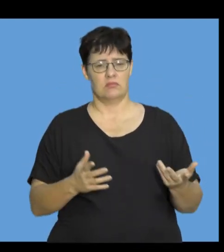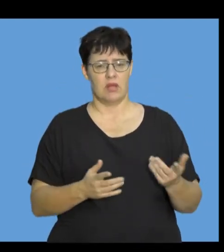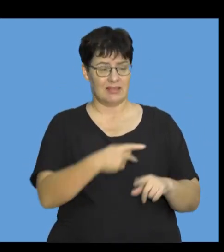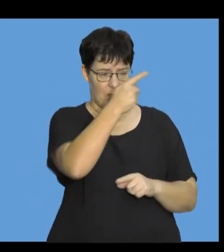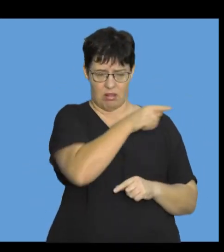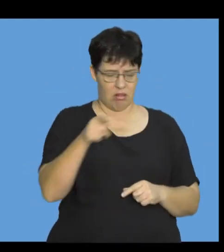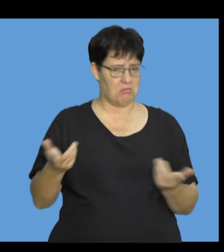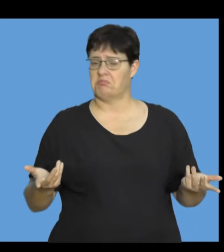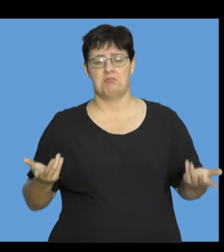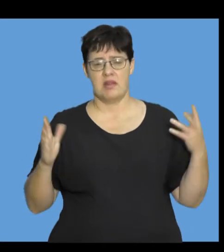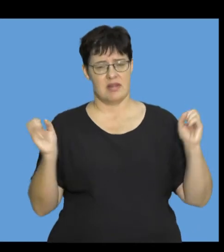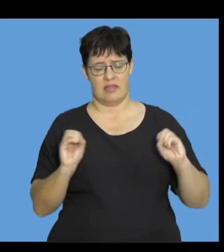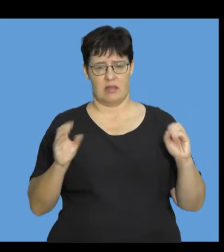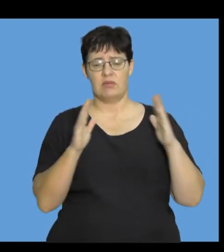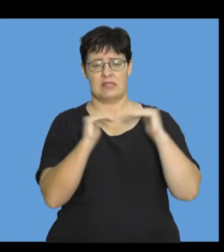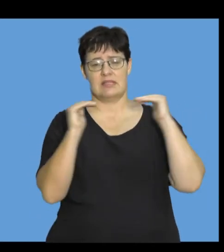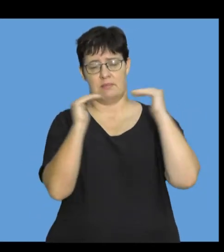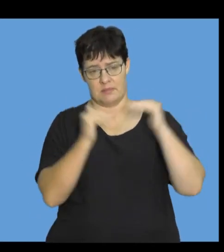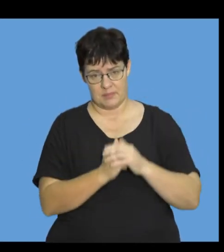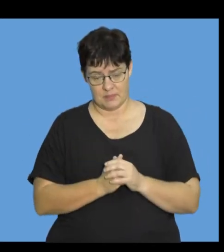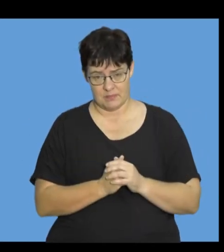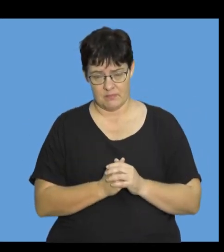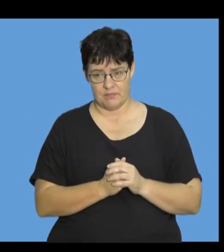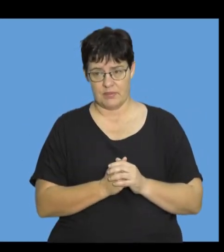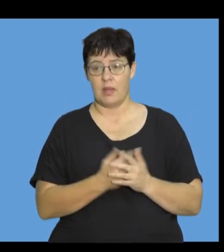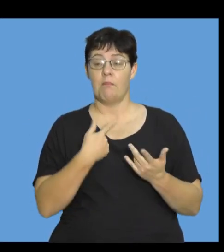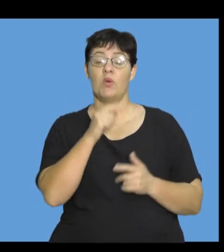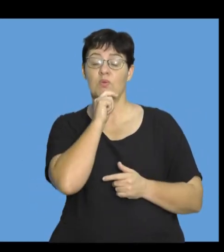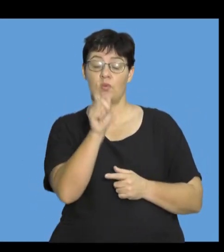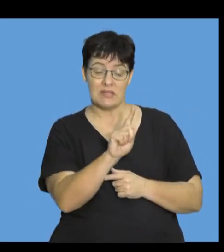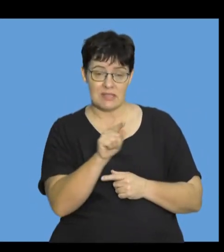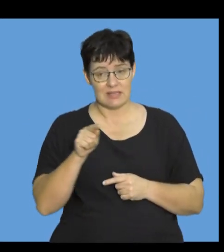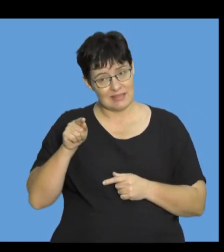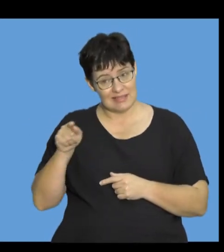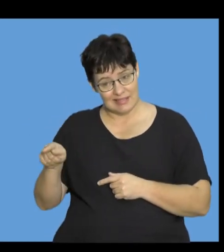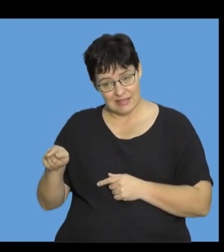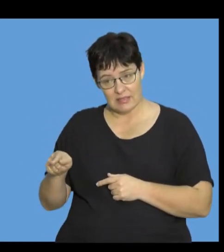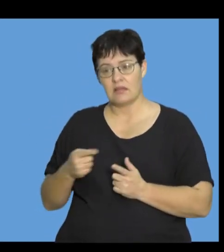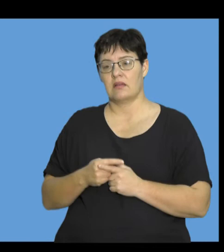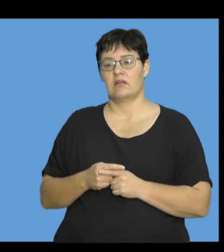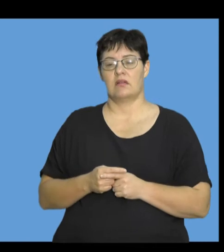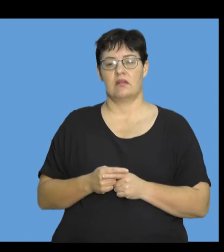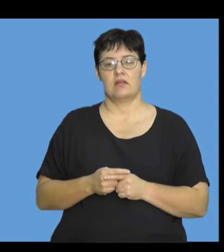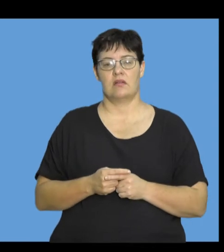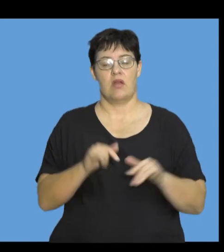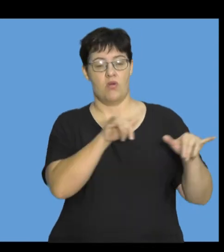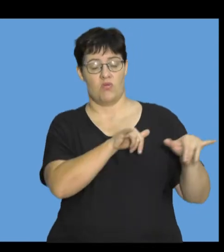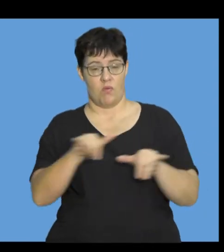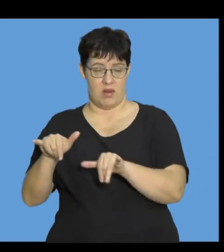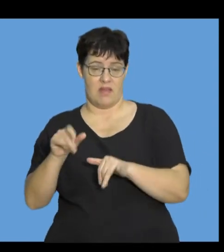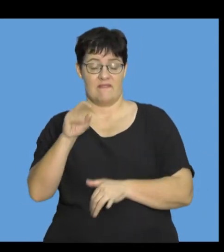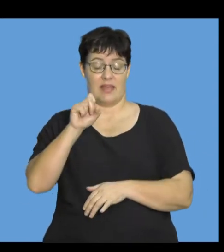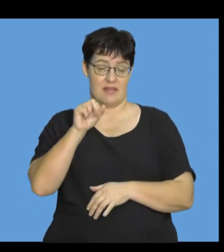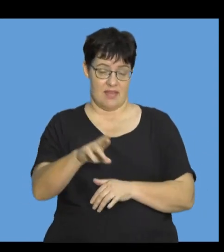twice one another? No, they are equal. Therefore, what method must I use here? I use the method of a